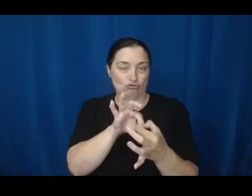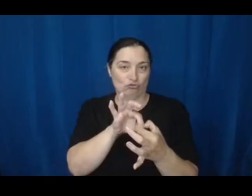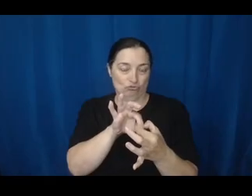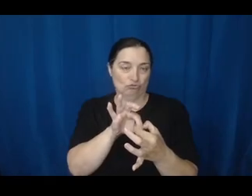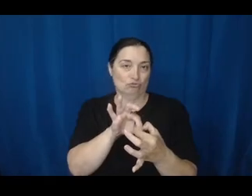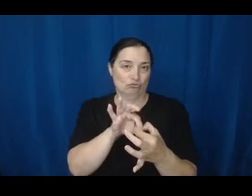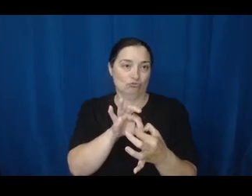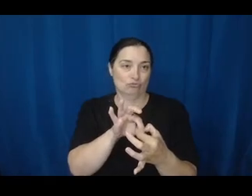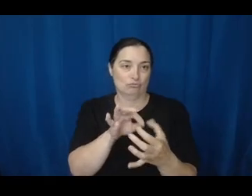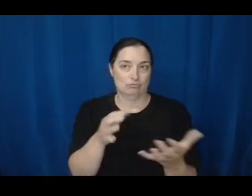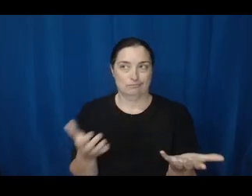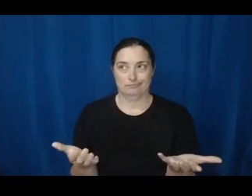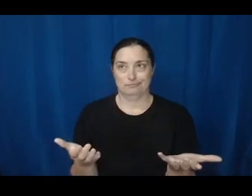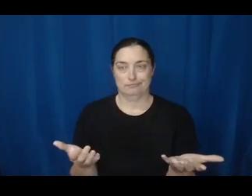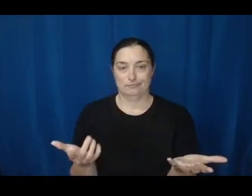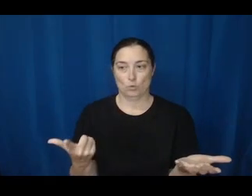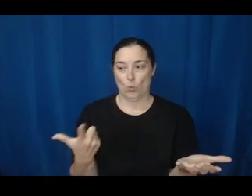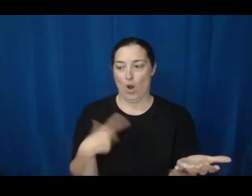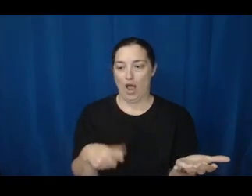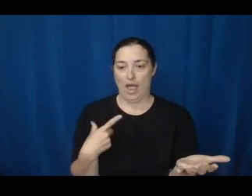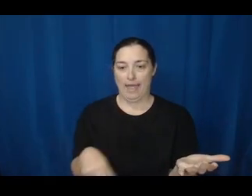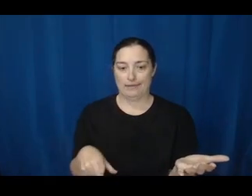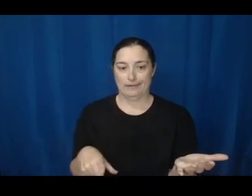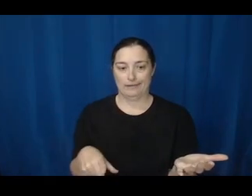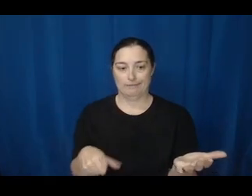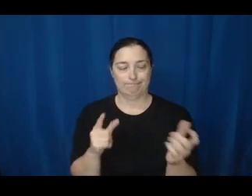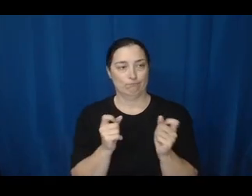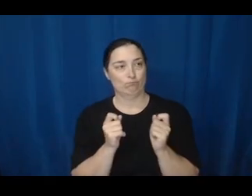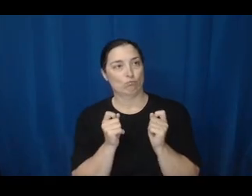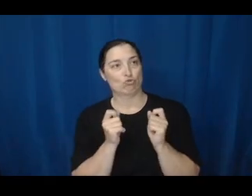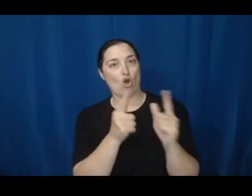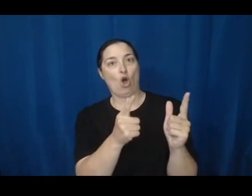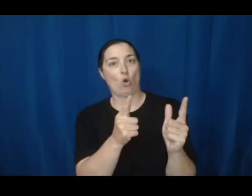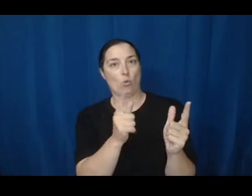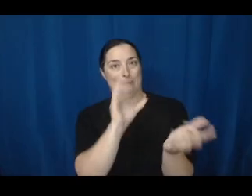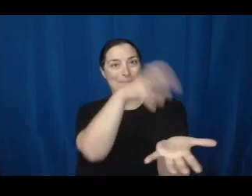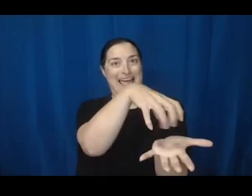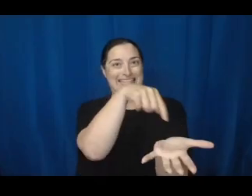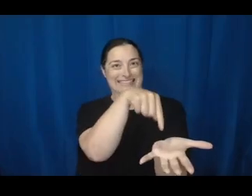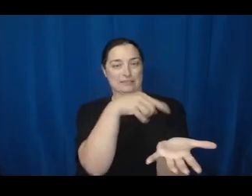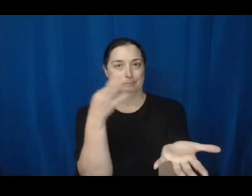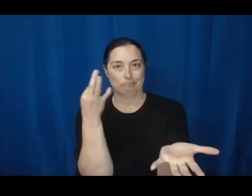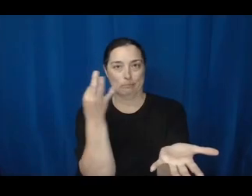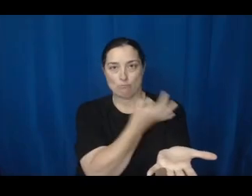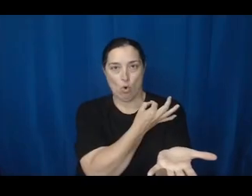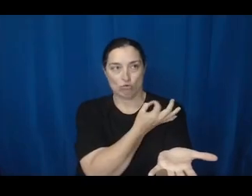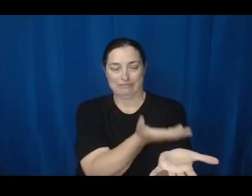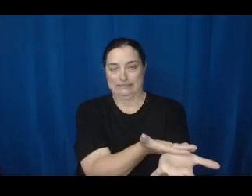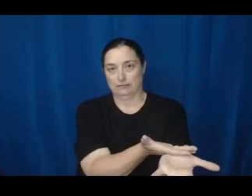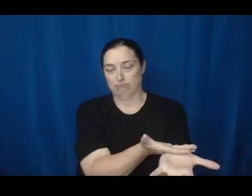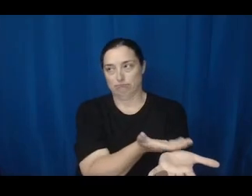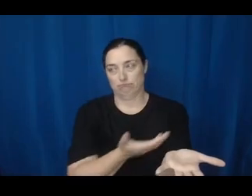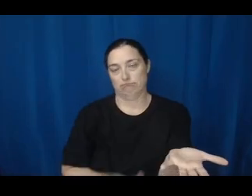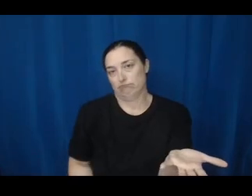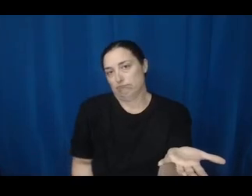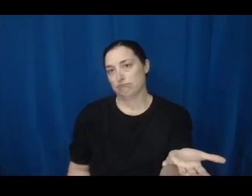Why would you want to go to a place which you find is boring? How